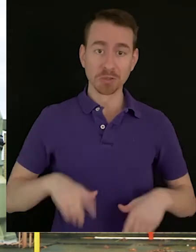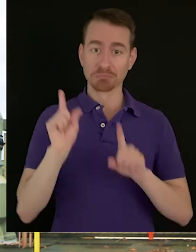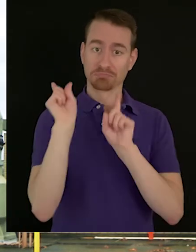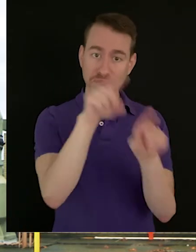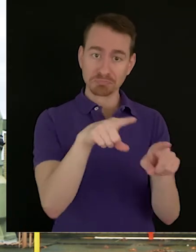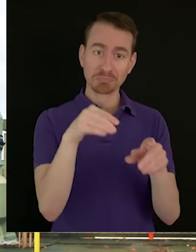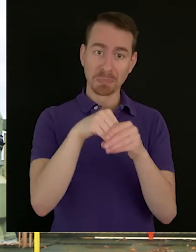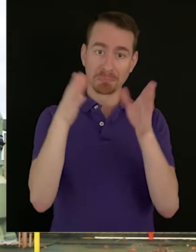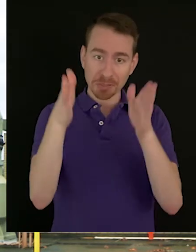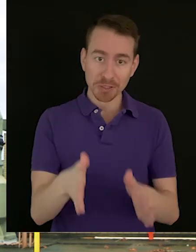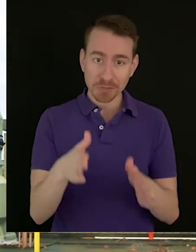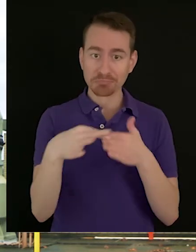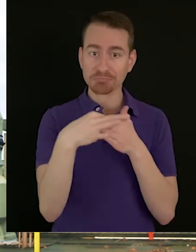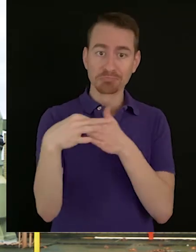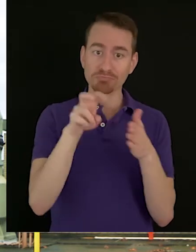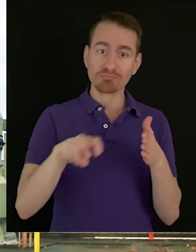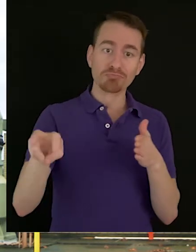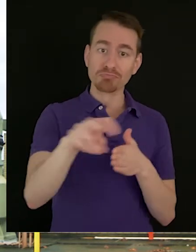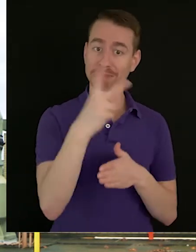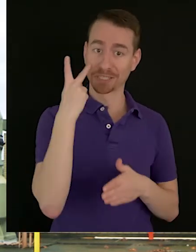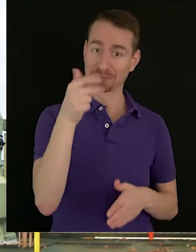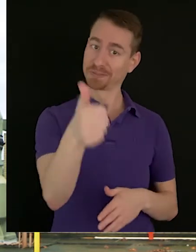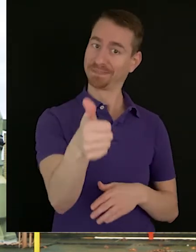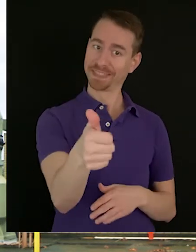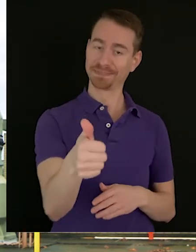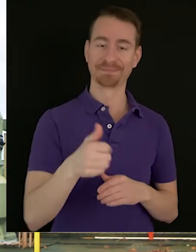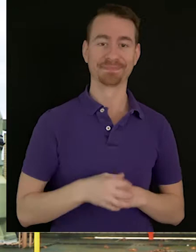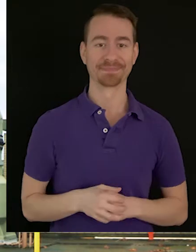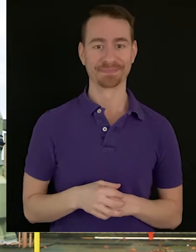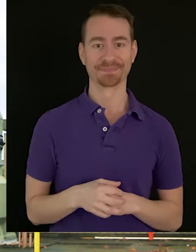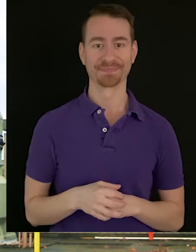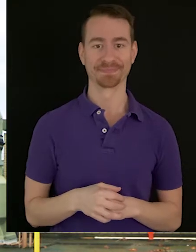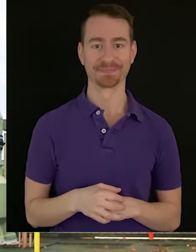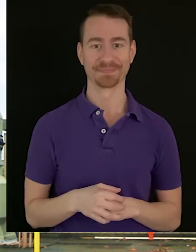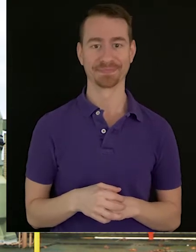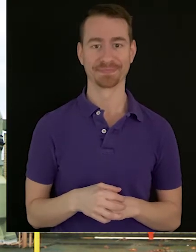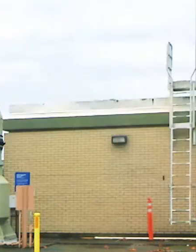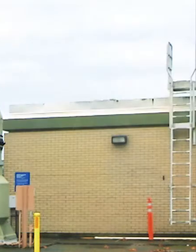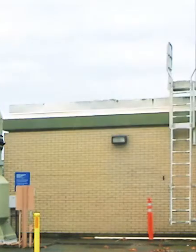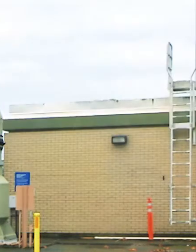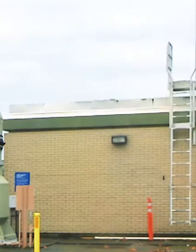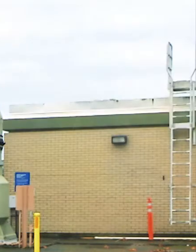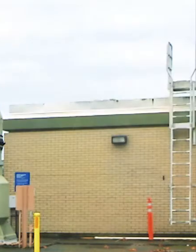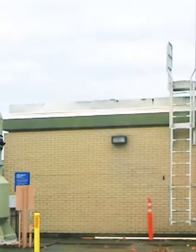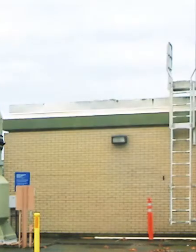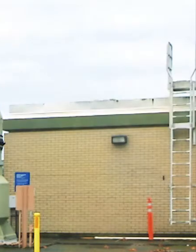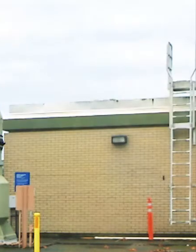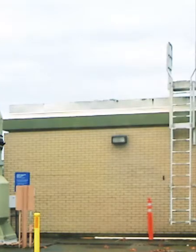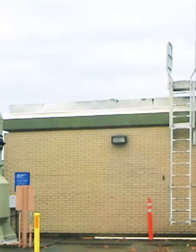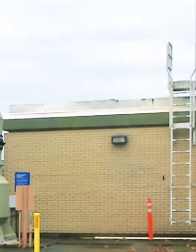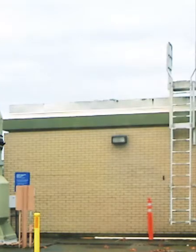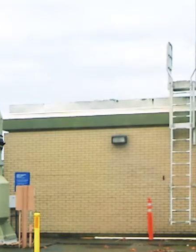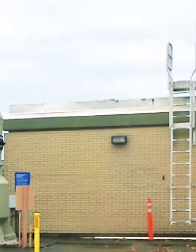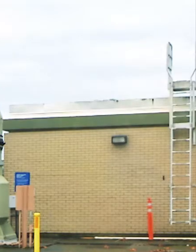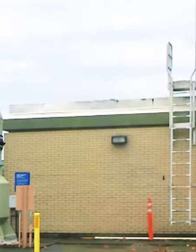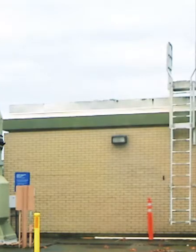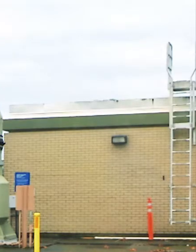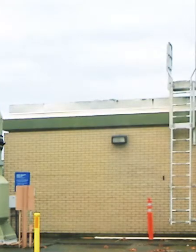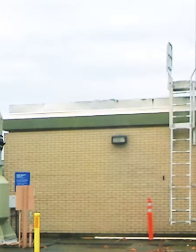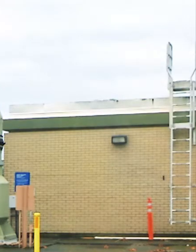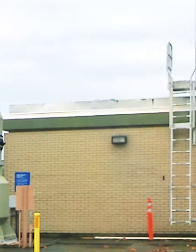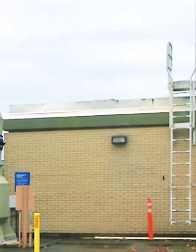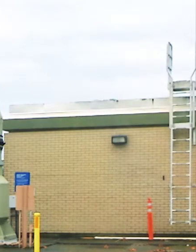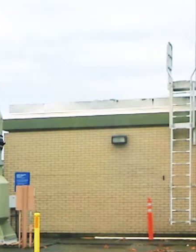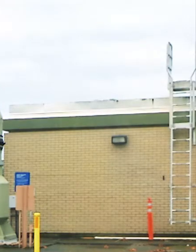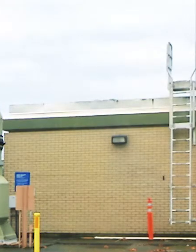it running. We take this job very seriously because cleaning wastewater protects public health and the environment. Plus, we operate